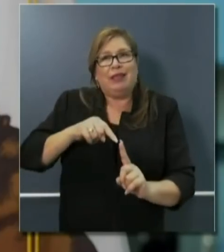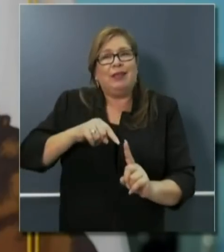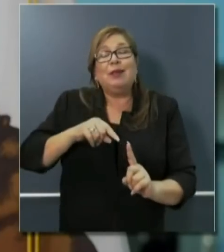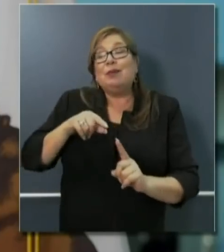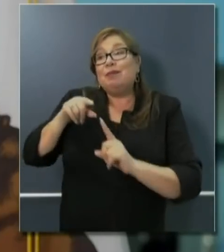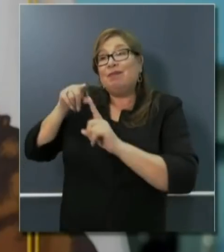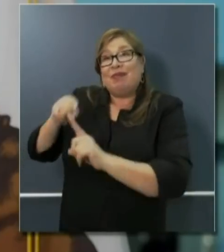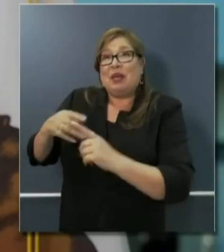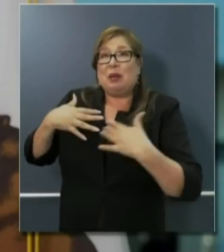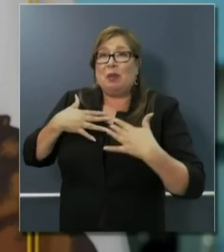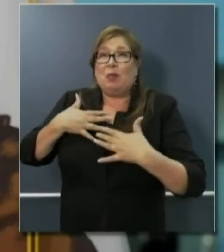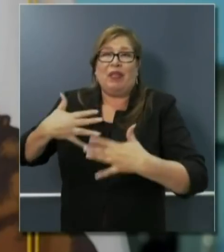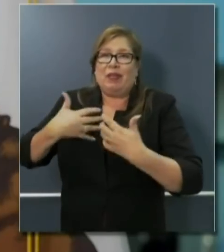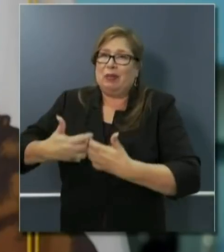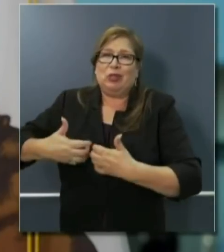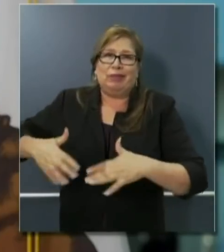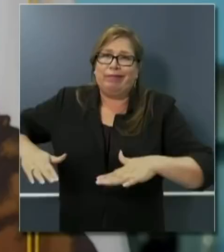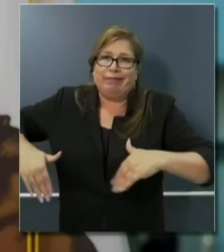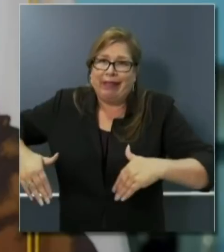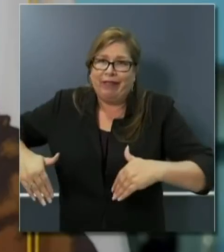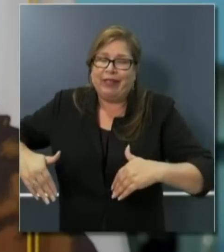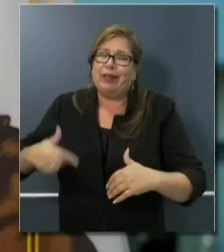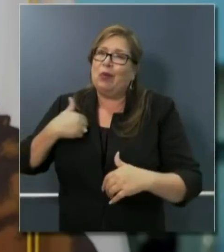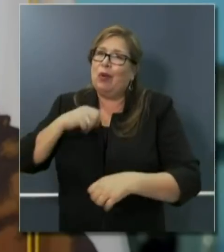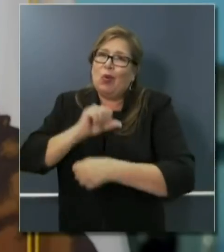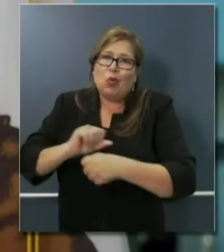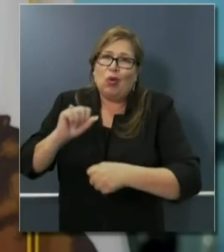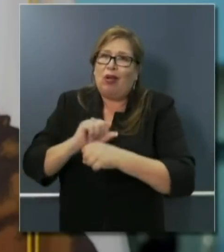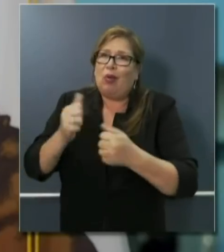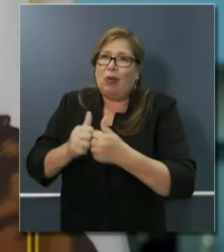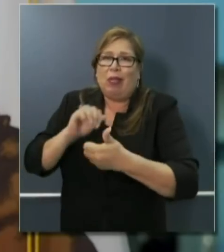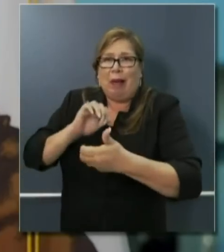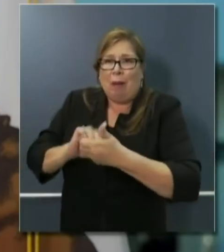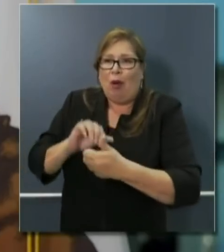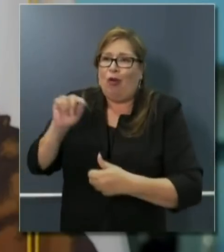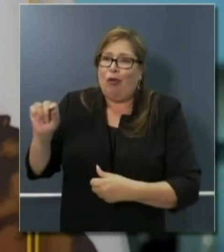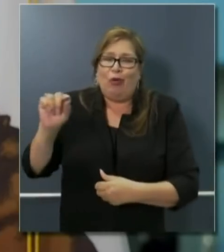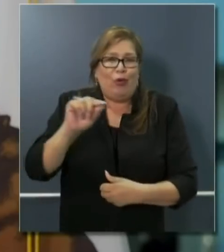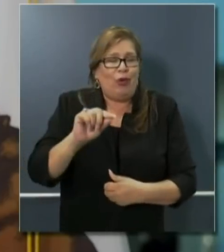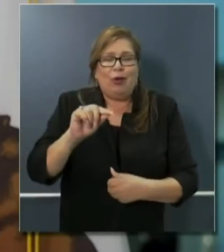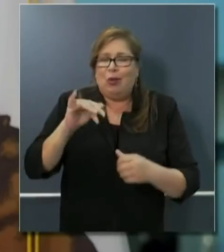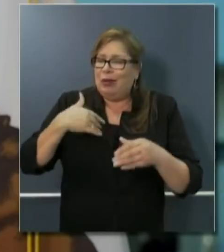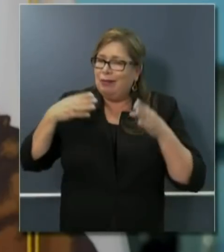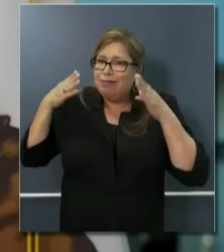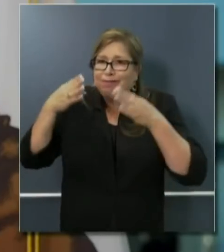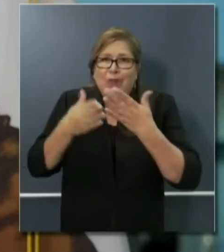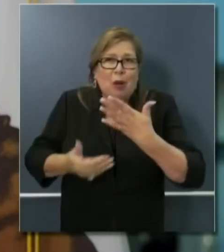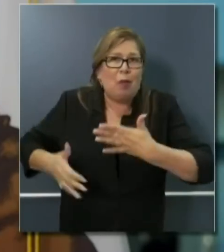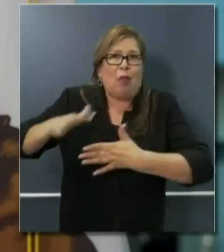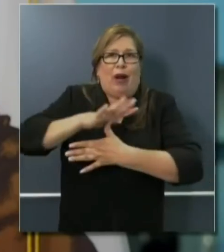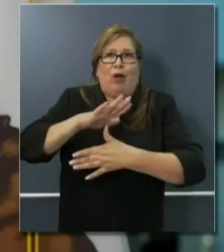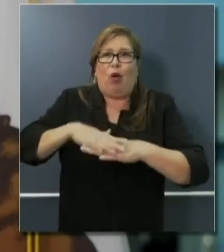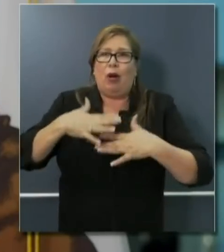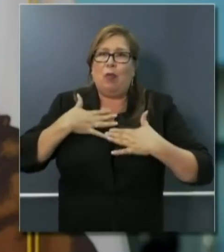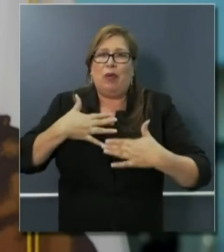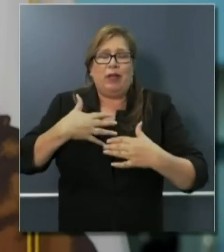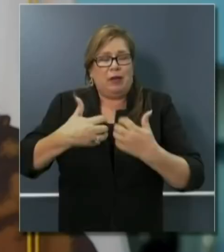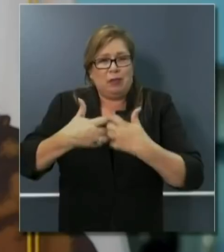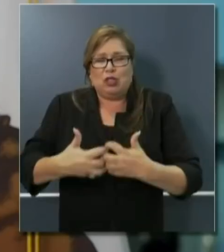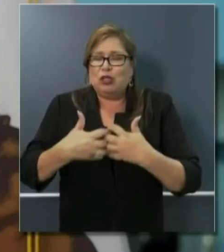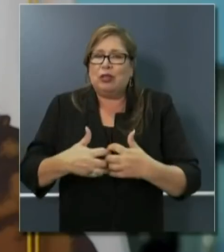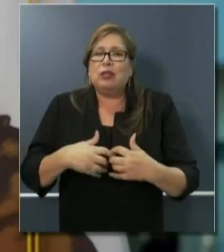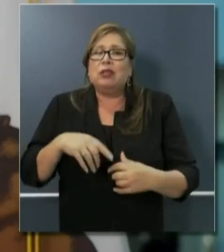we're trying to form around ventilators, which continues to be a top priority for us in the state of California. We have a few thousand we're